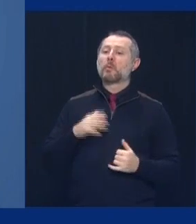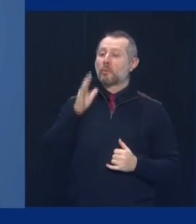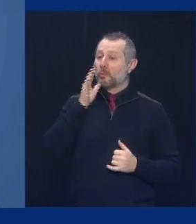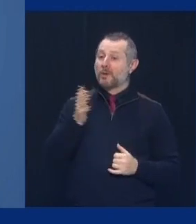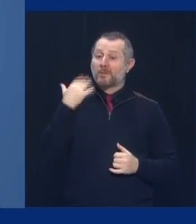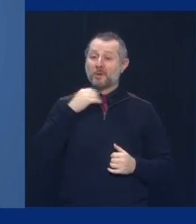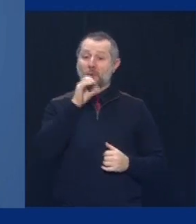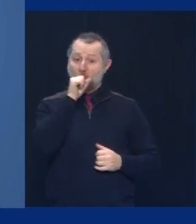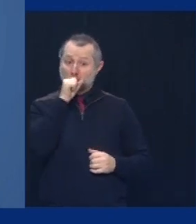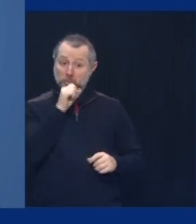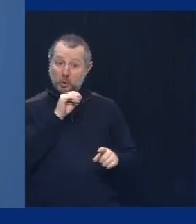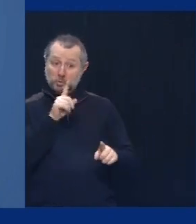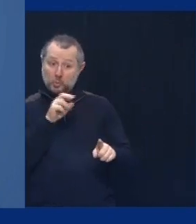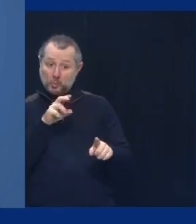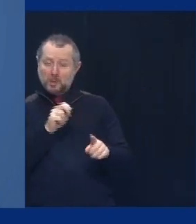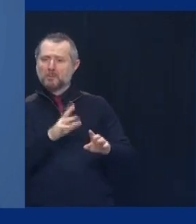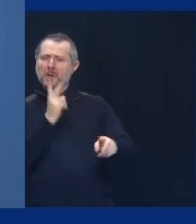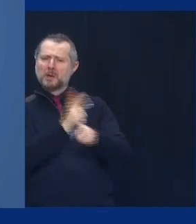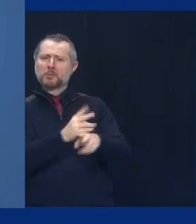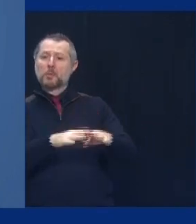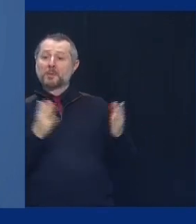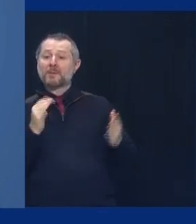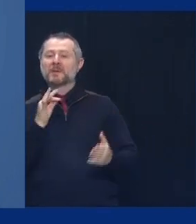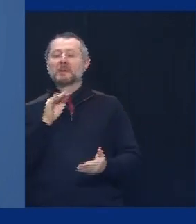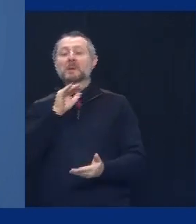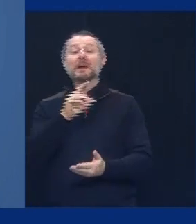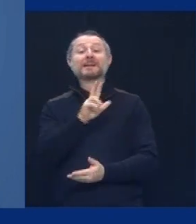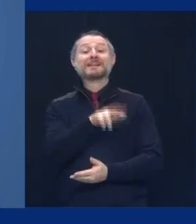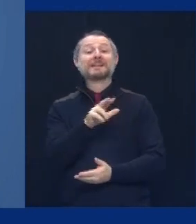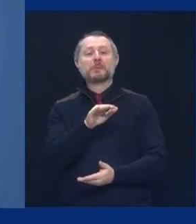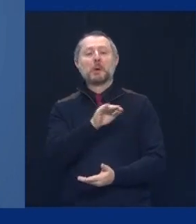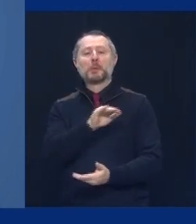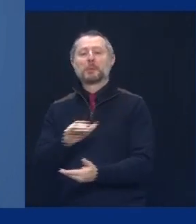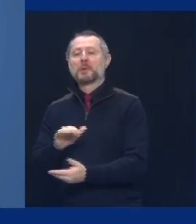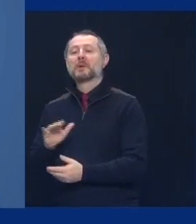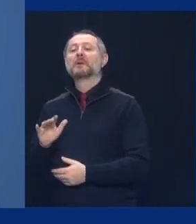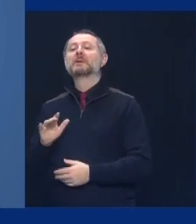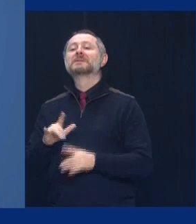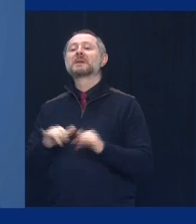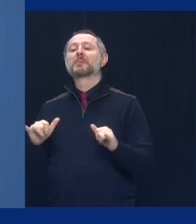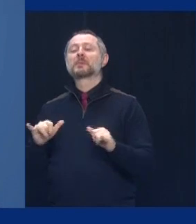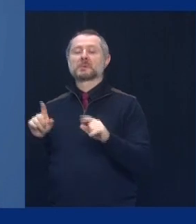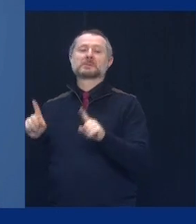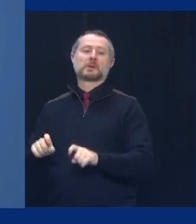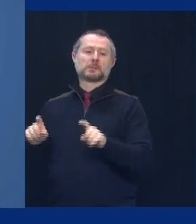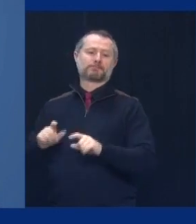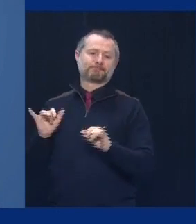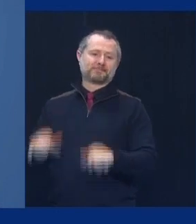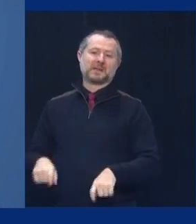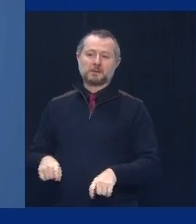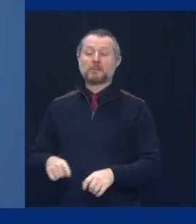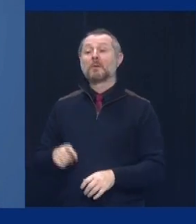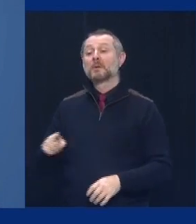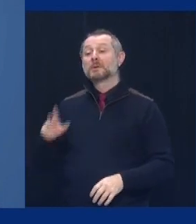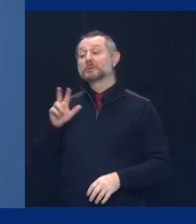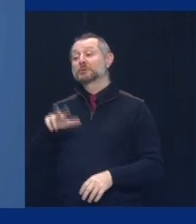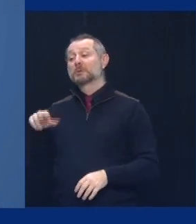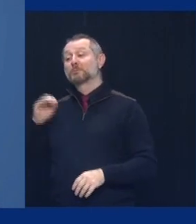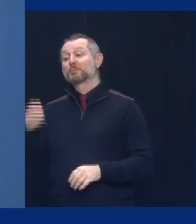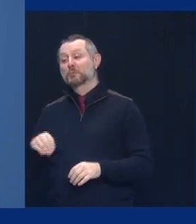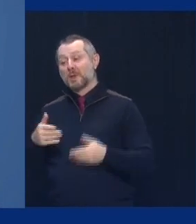zones with reduced capacity and additional testing. They're at 33% now. Capacity will